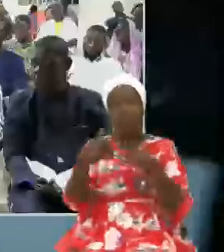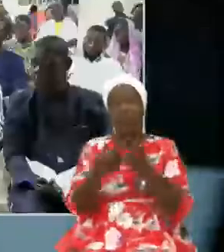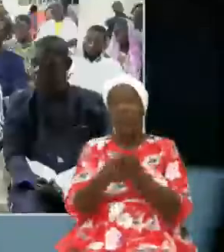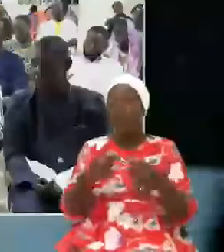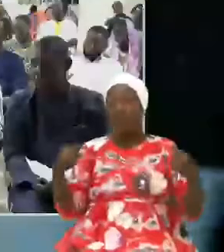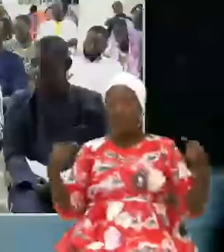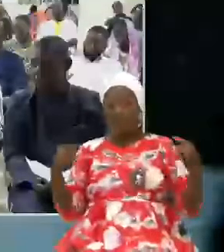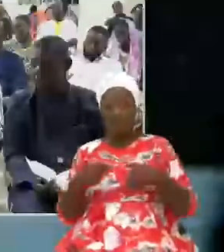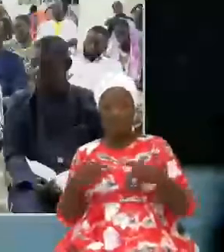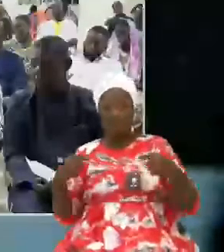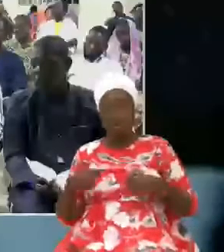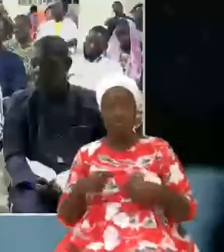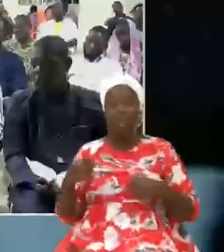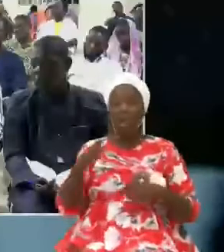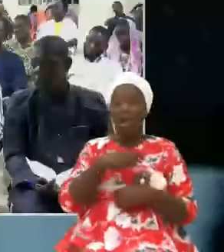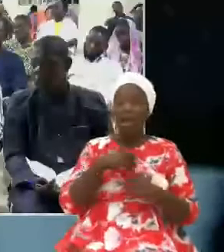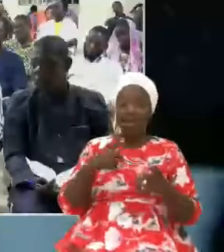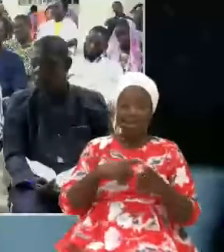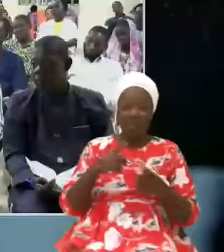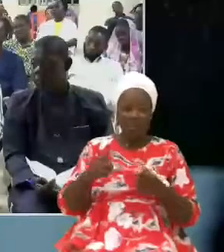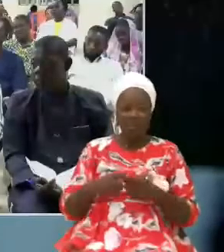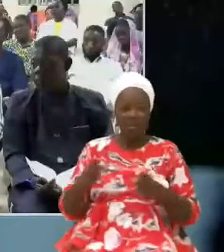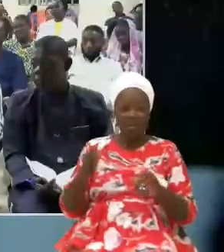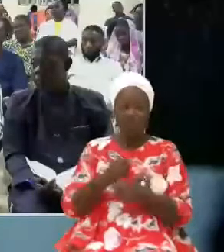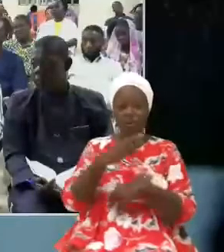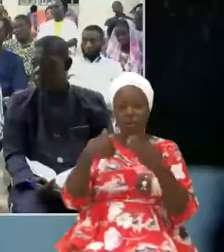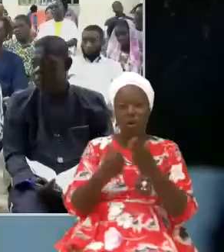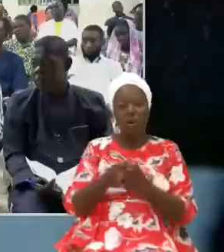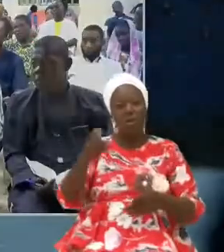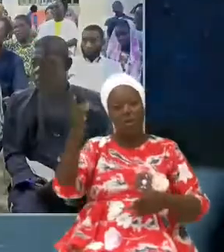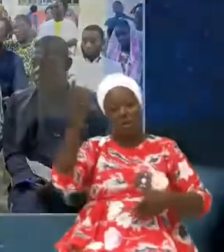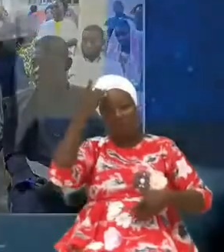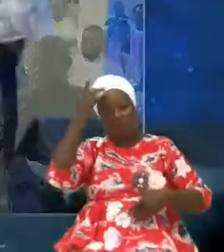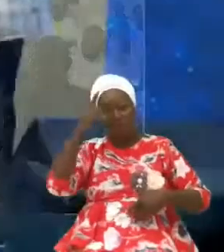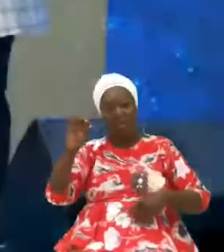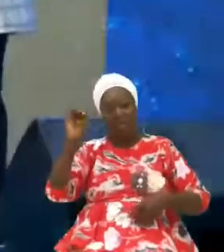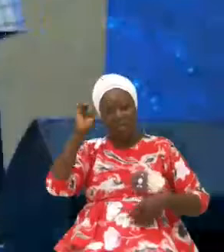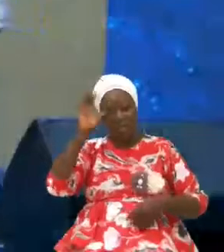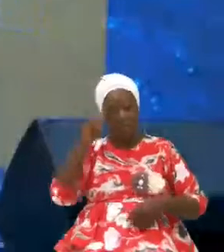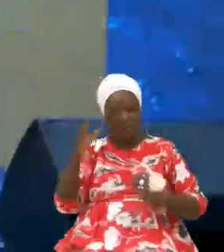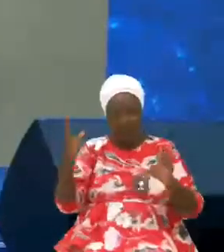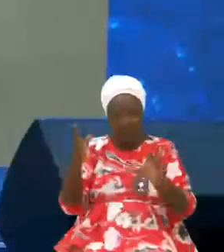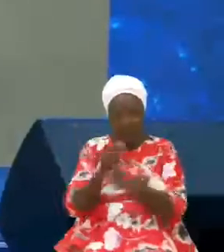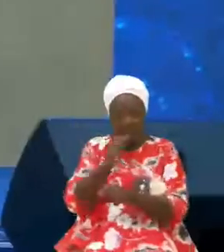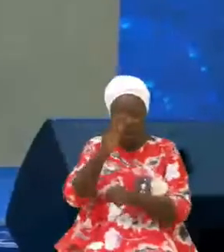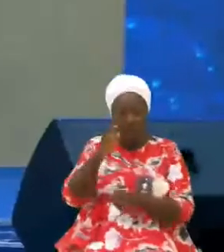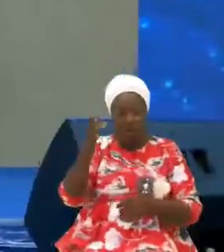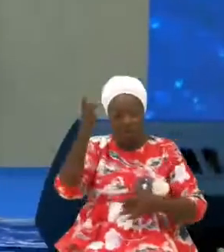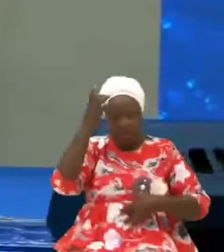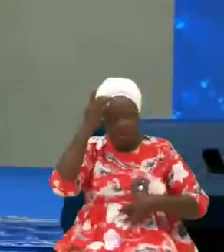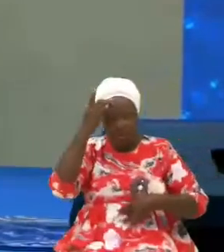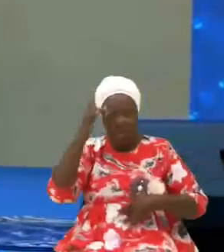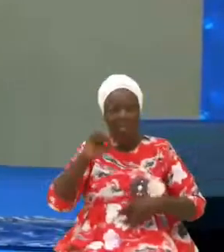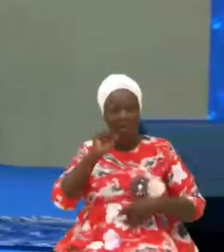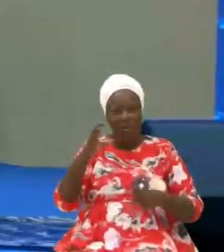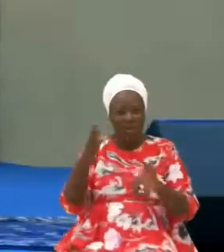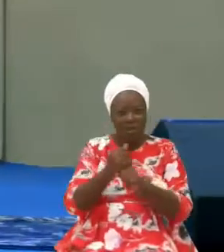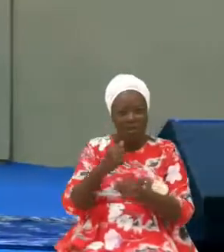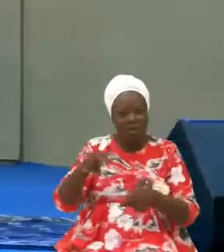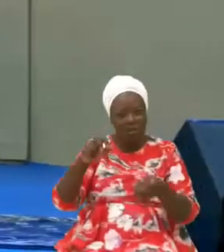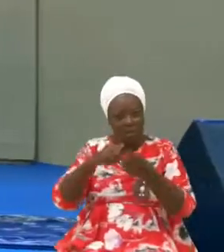our infirmities and bear our sicknesses. He will take